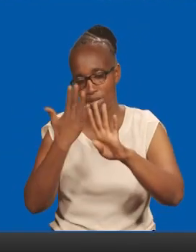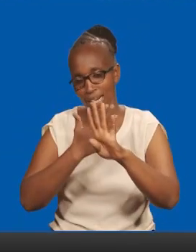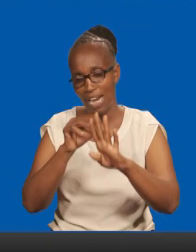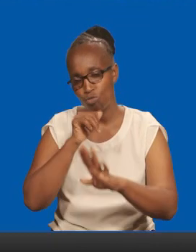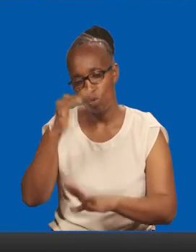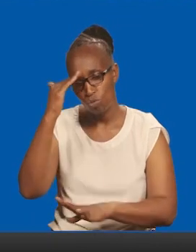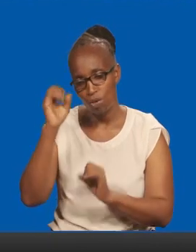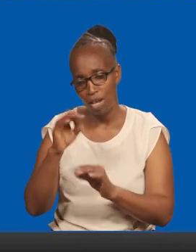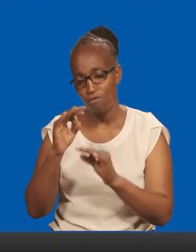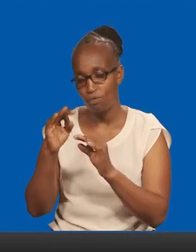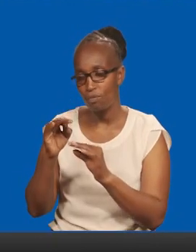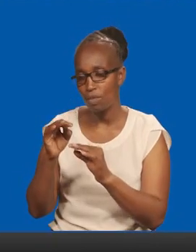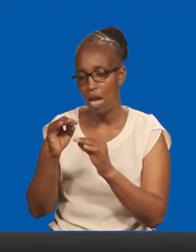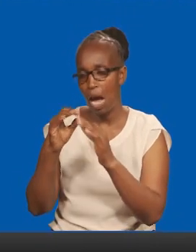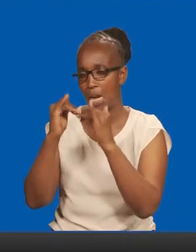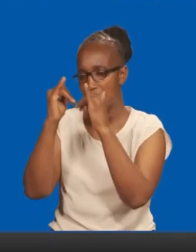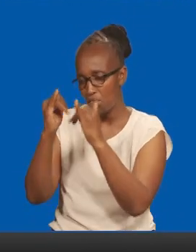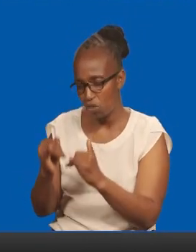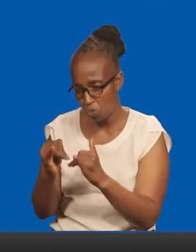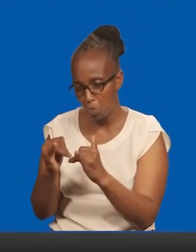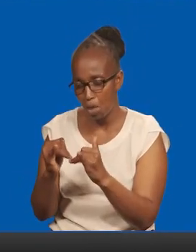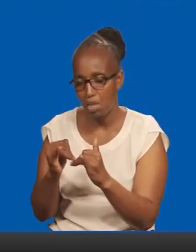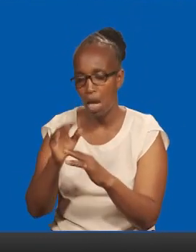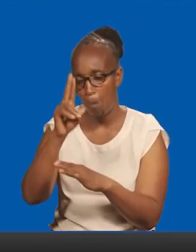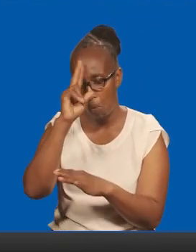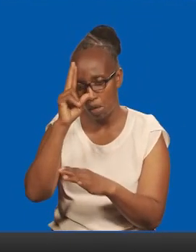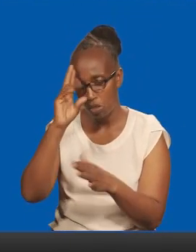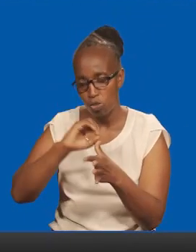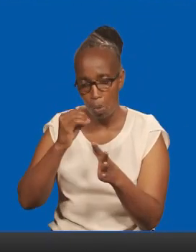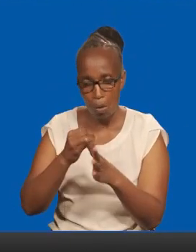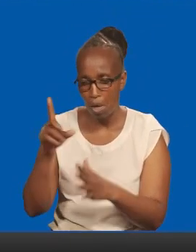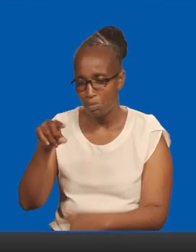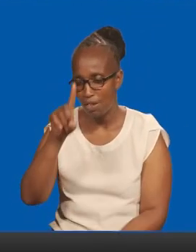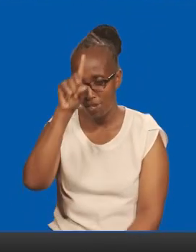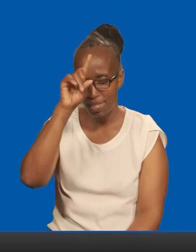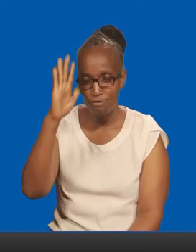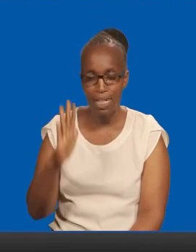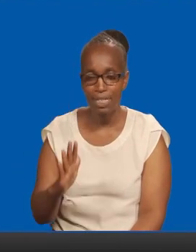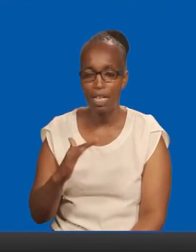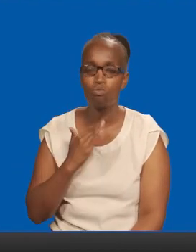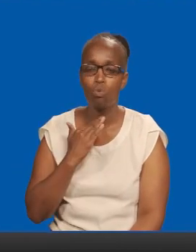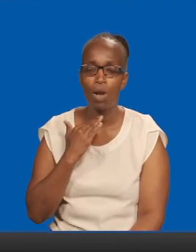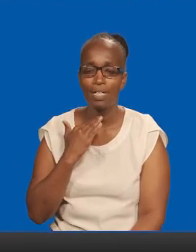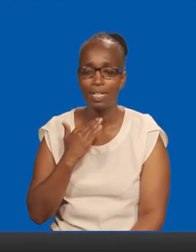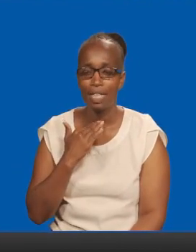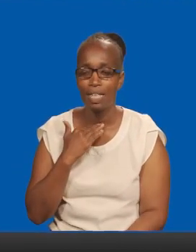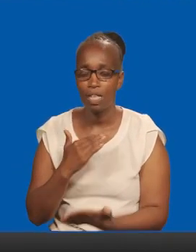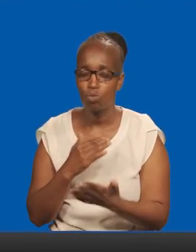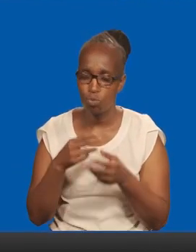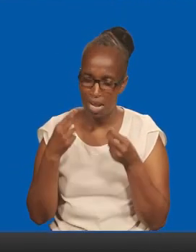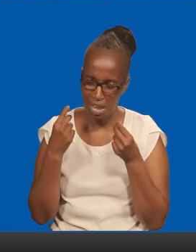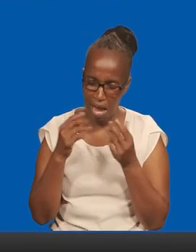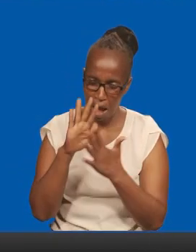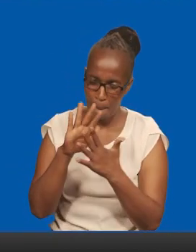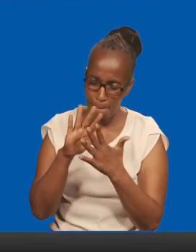and bars, and you don't know whether somebody is a police officer or one of the villagers. So we are going to effect